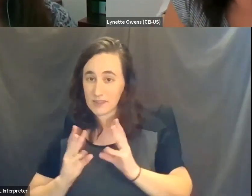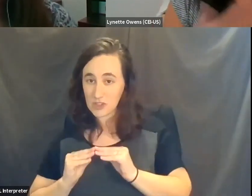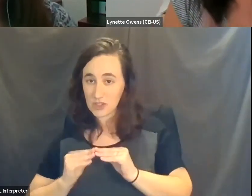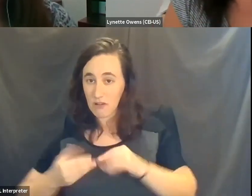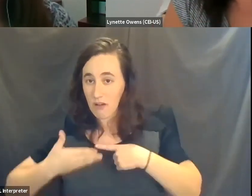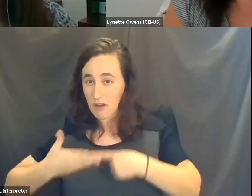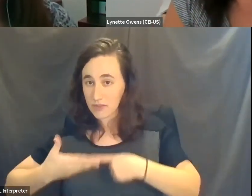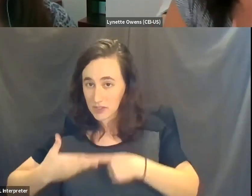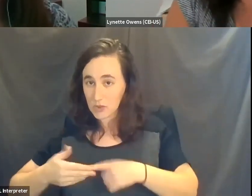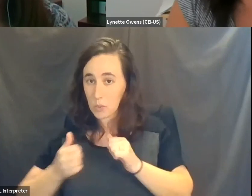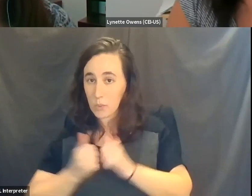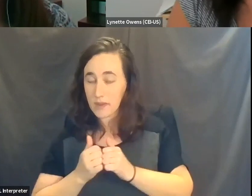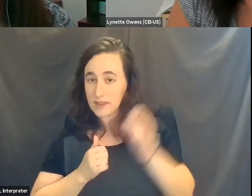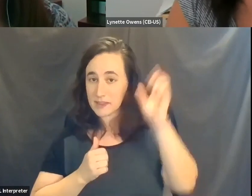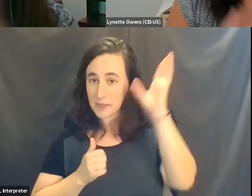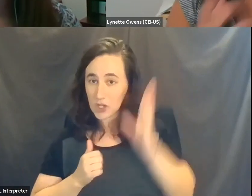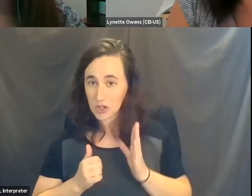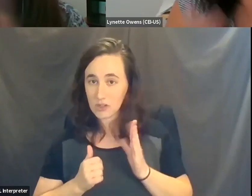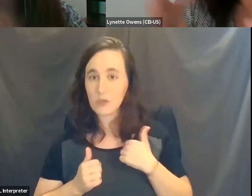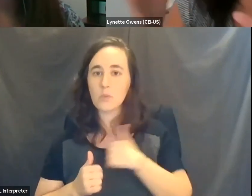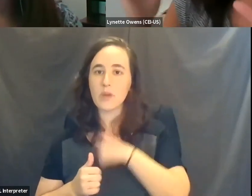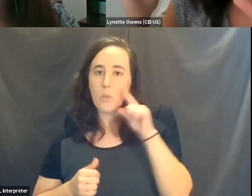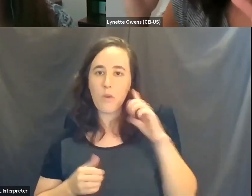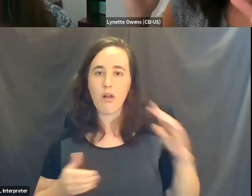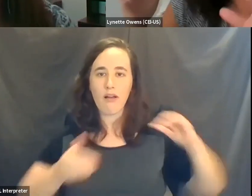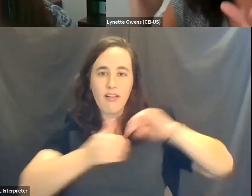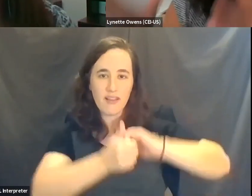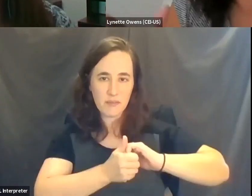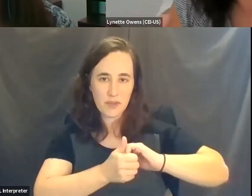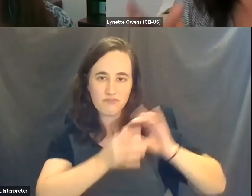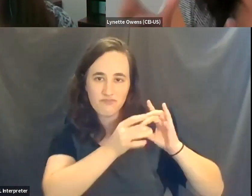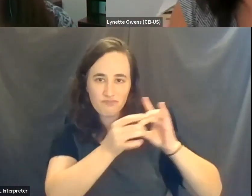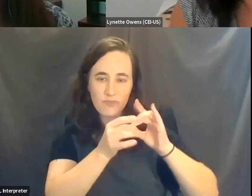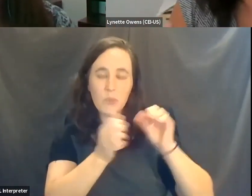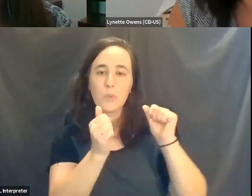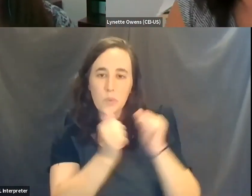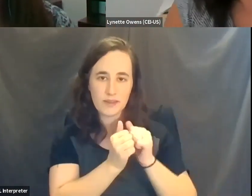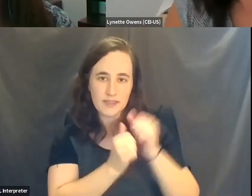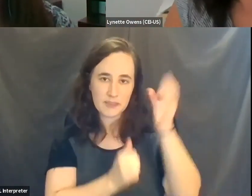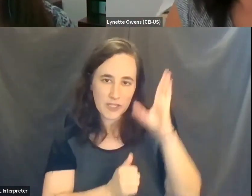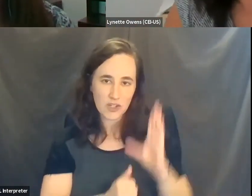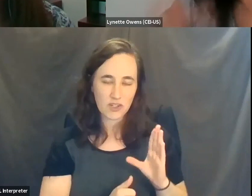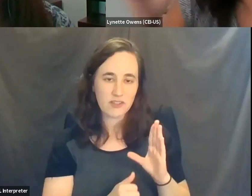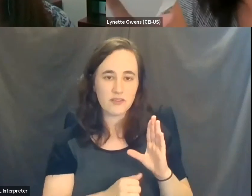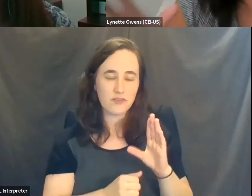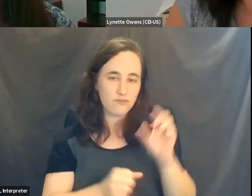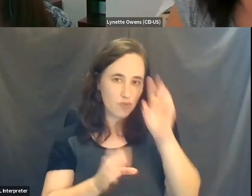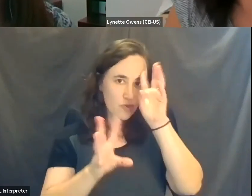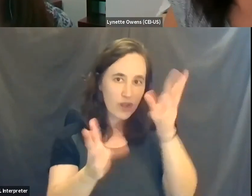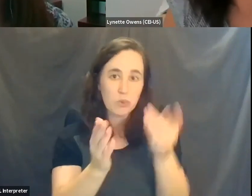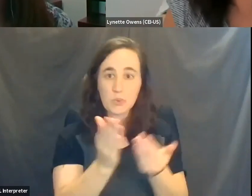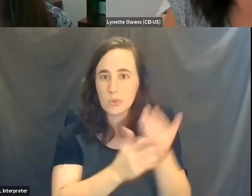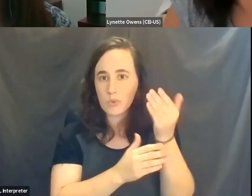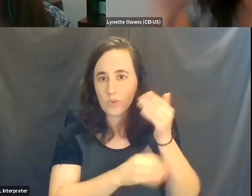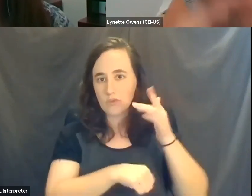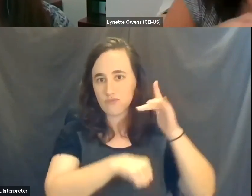we're going to collaborate with our guests on creating new resources and tips that will be posted on our